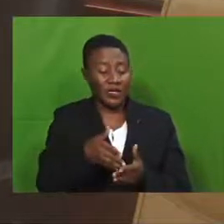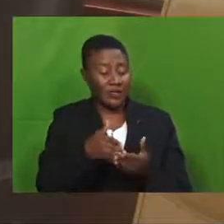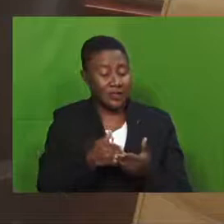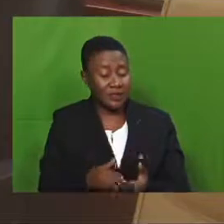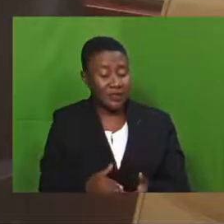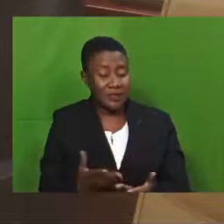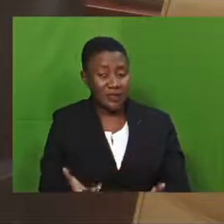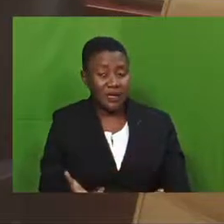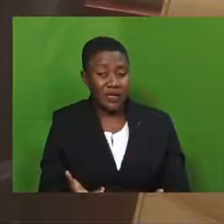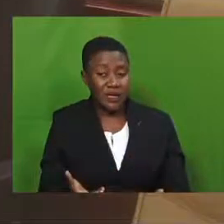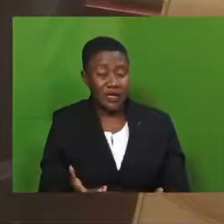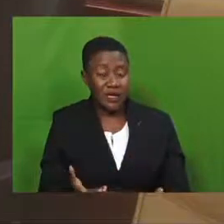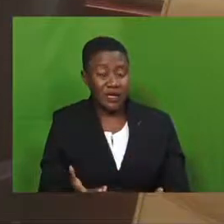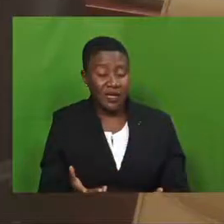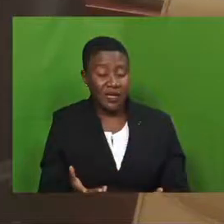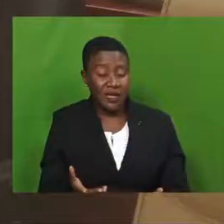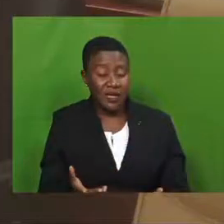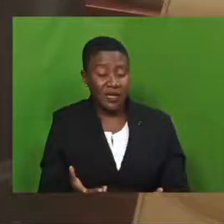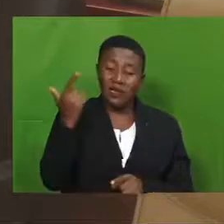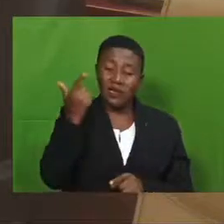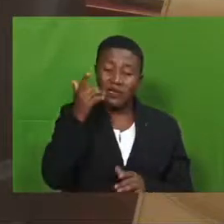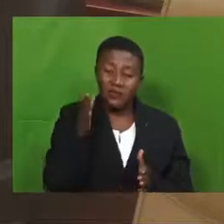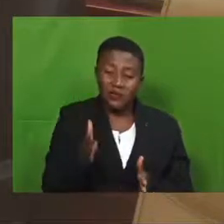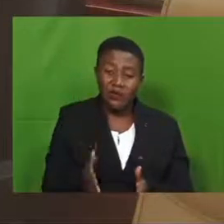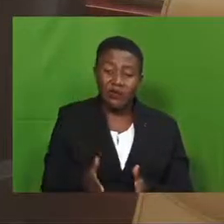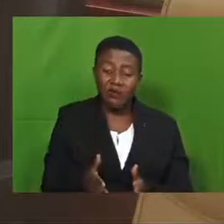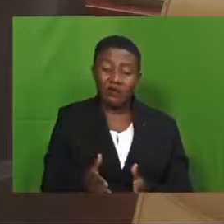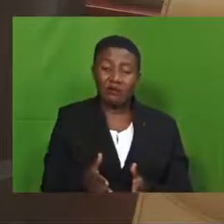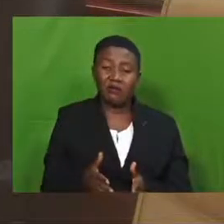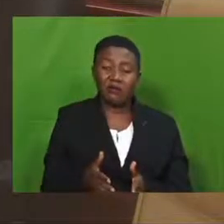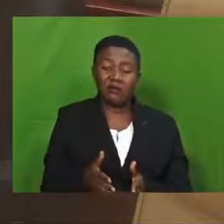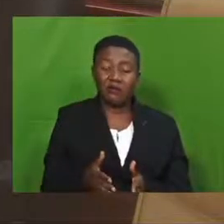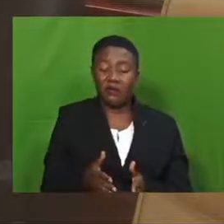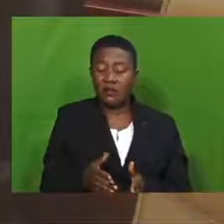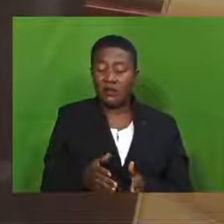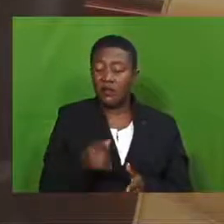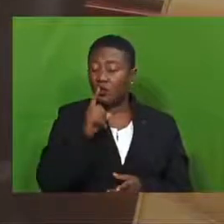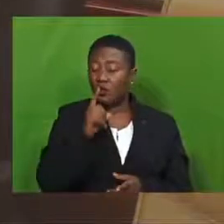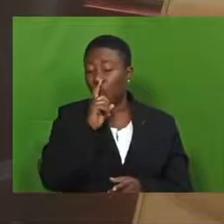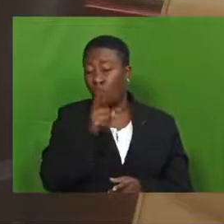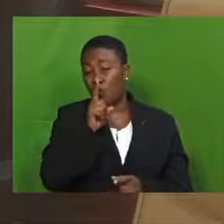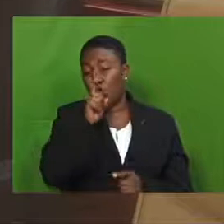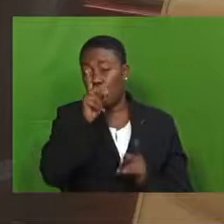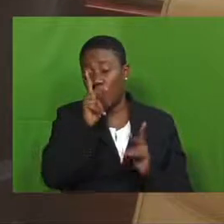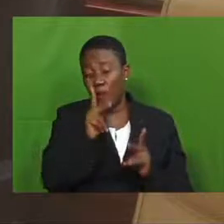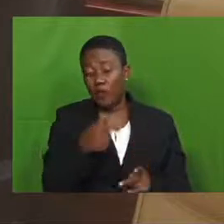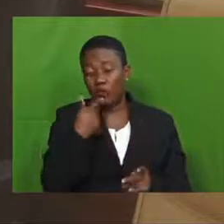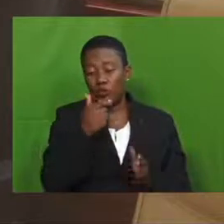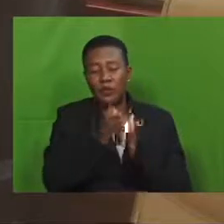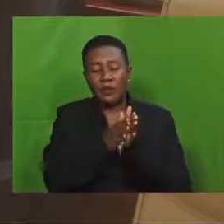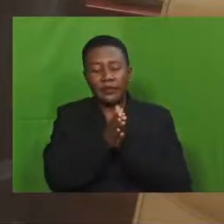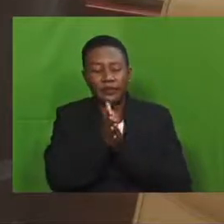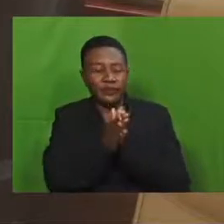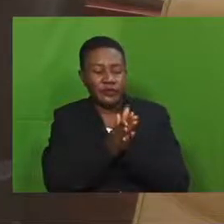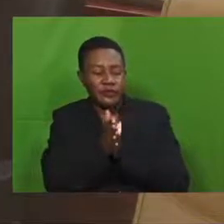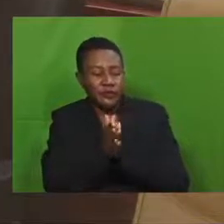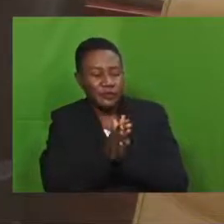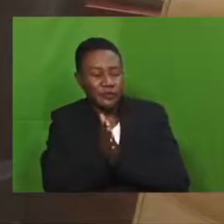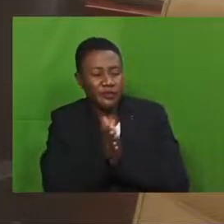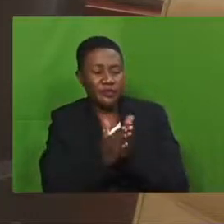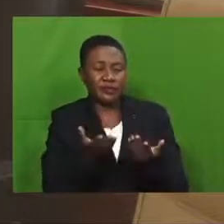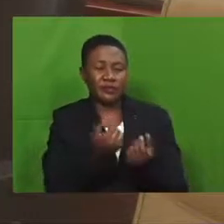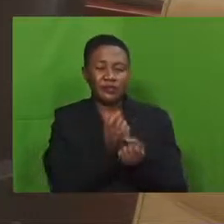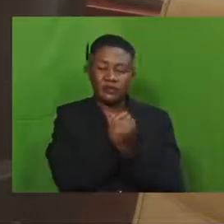and lecturer, and indeed one who was very much passionate about the